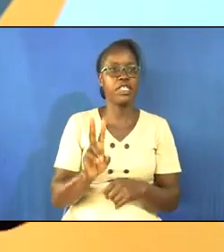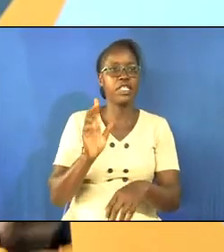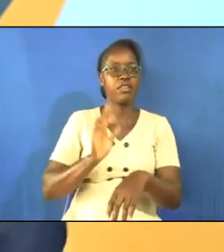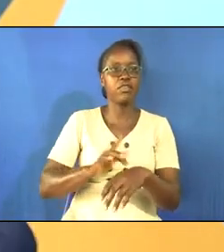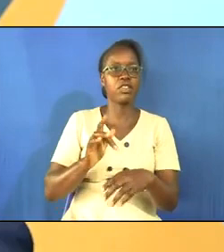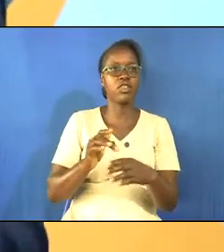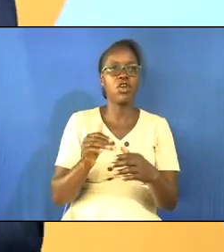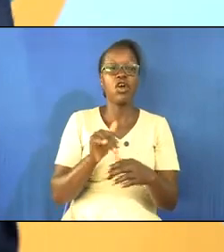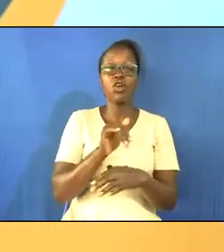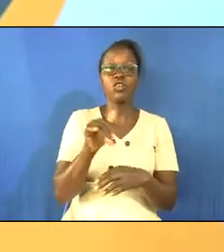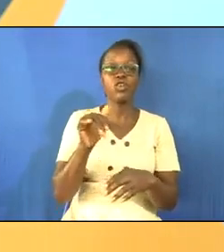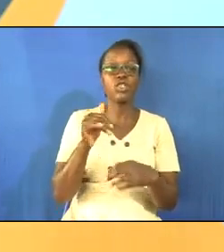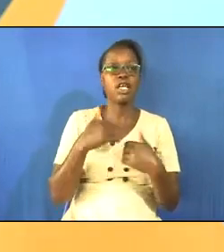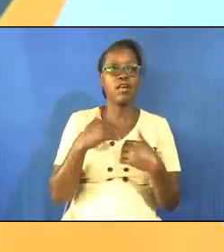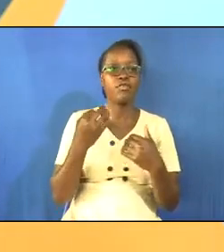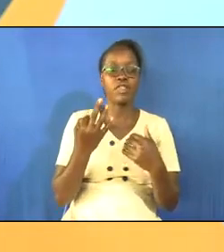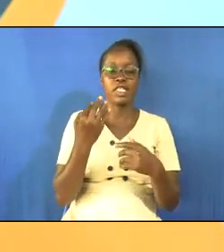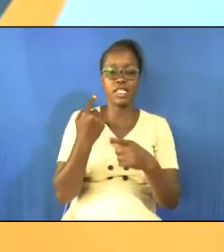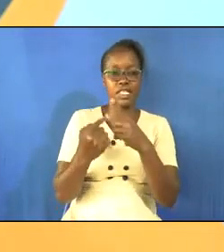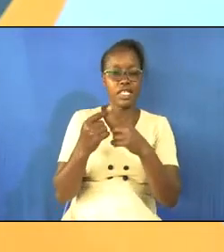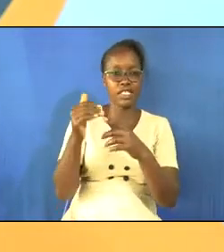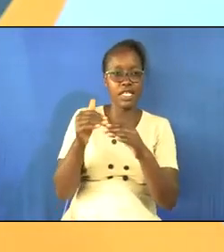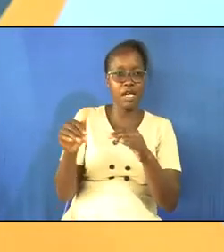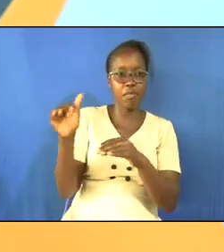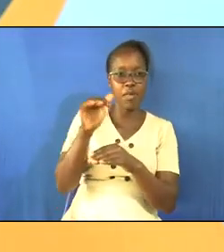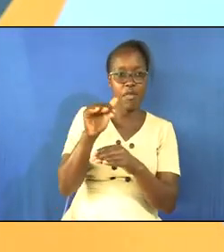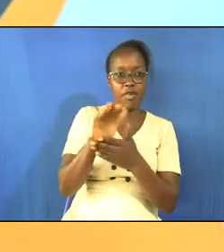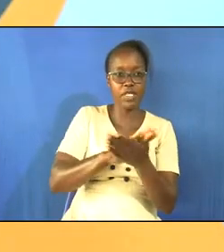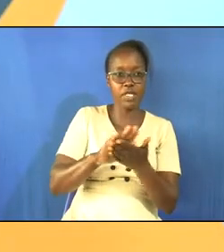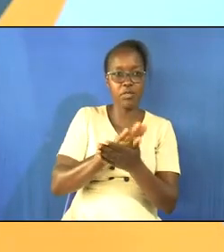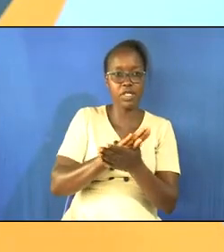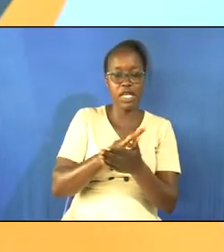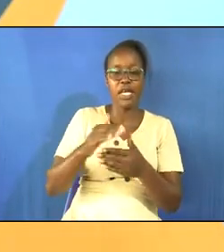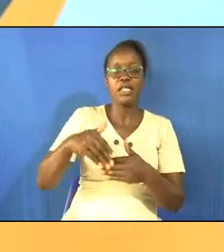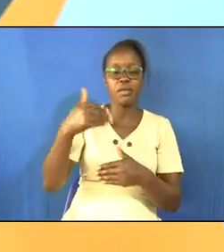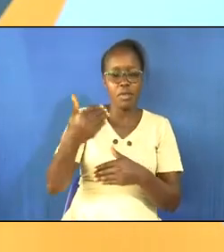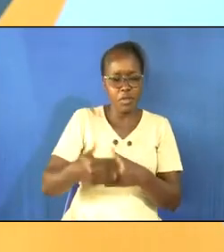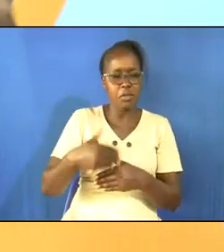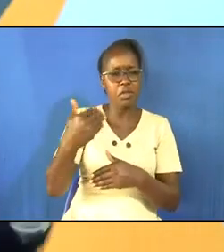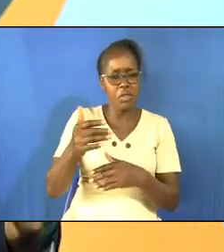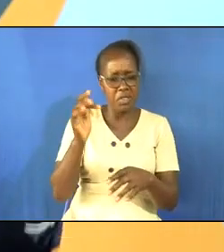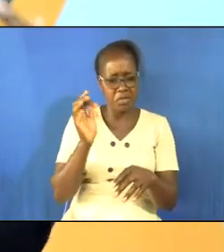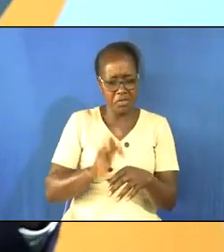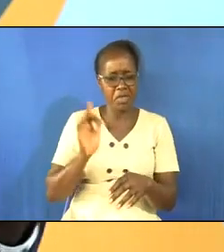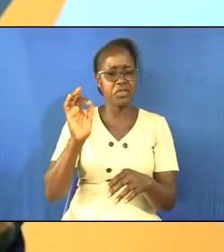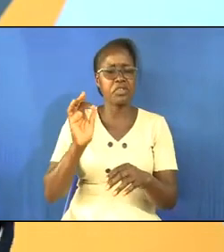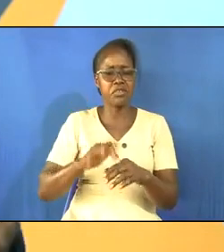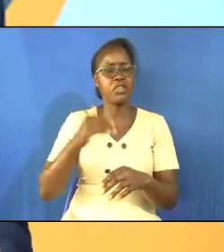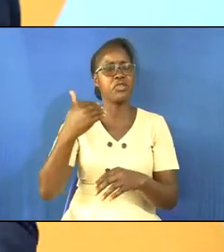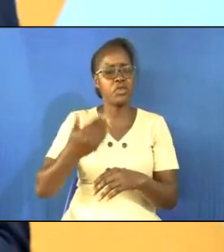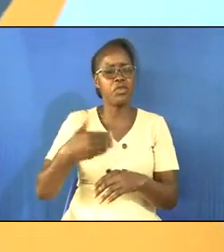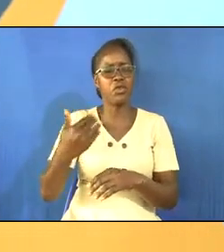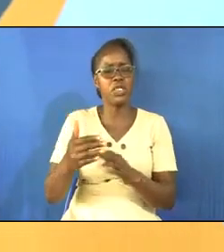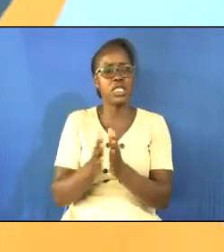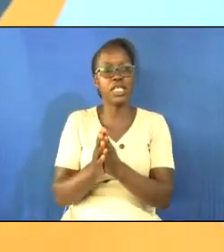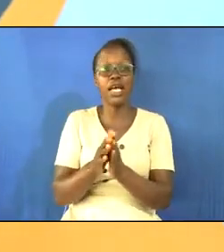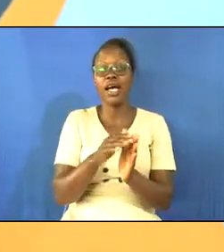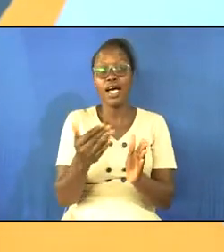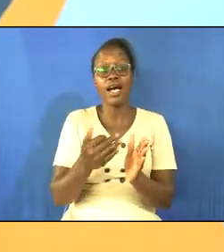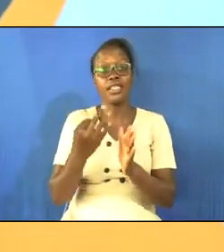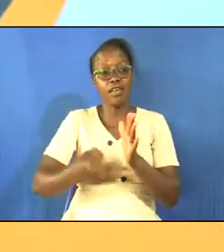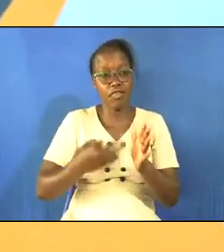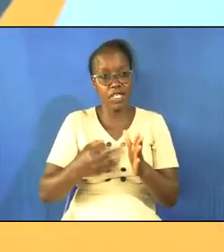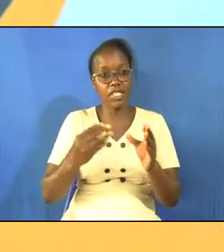more than 2 years, now that is a clinically established, a persistent infection. And some of the factors that give you a